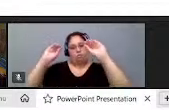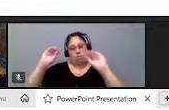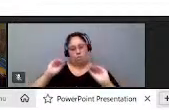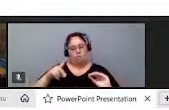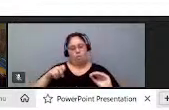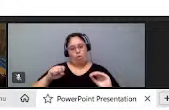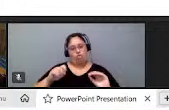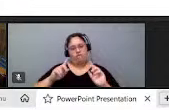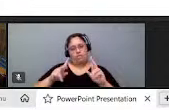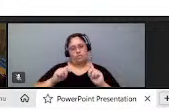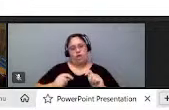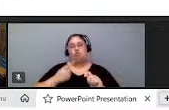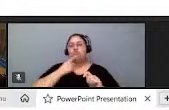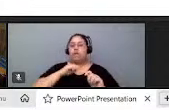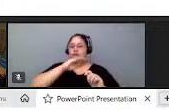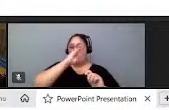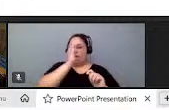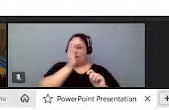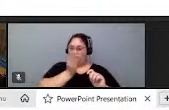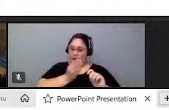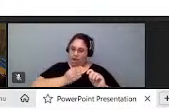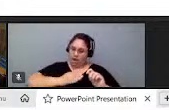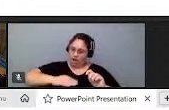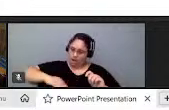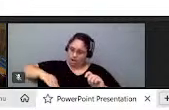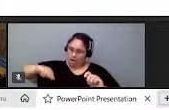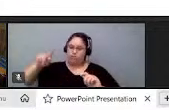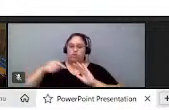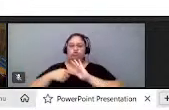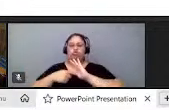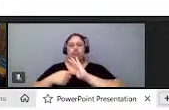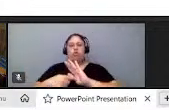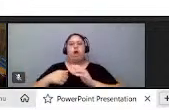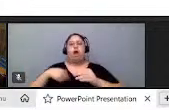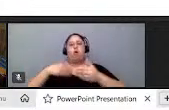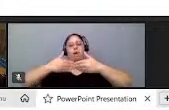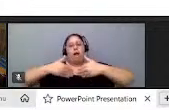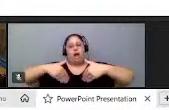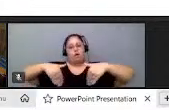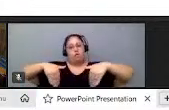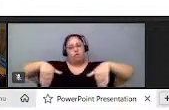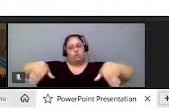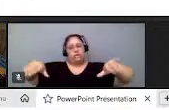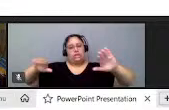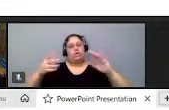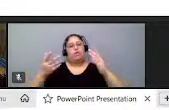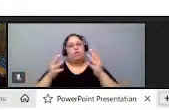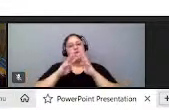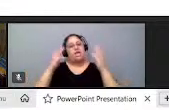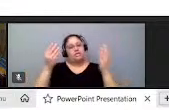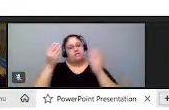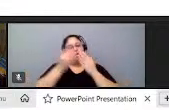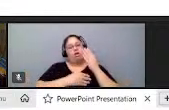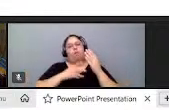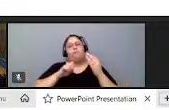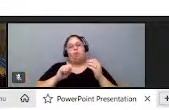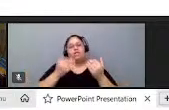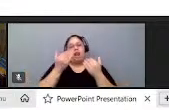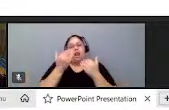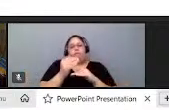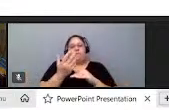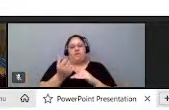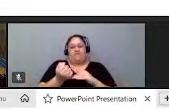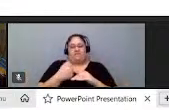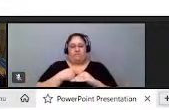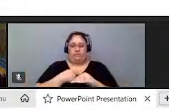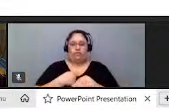a red line that runs around it and that's just depicting our Port boundary or as gazetted would be our Port limits and that is